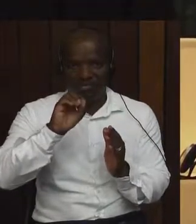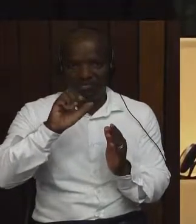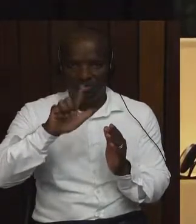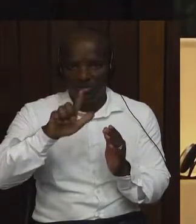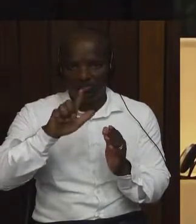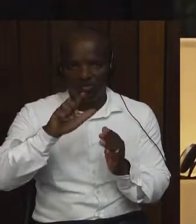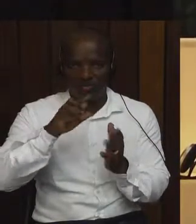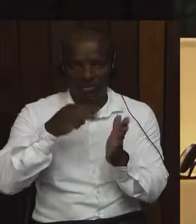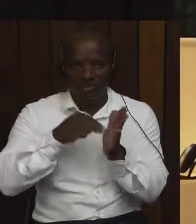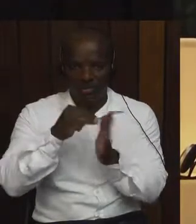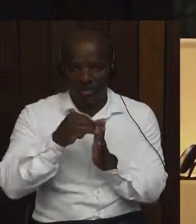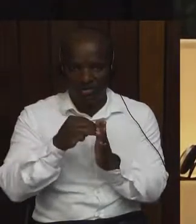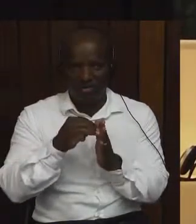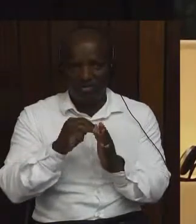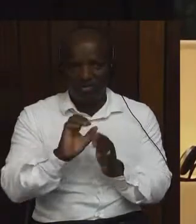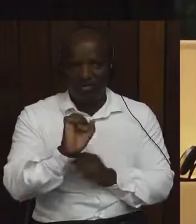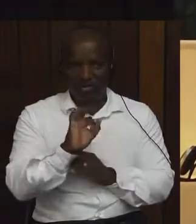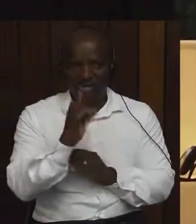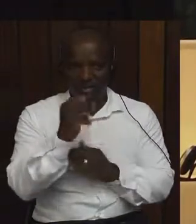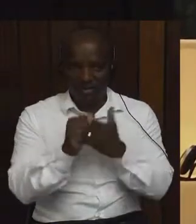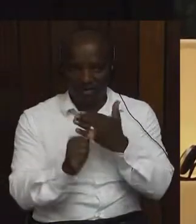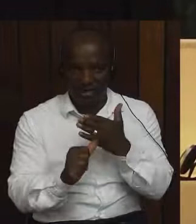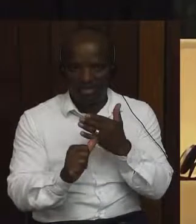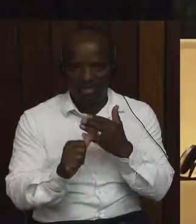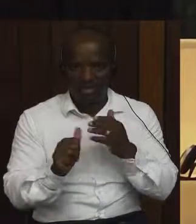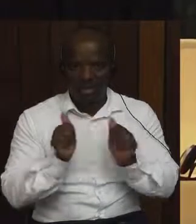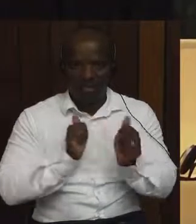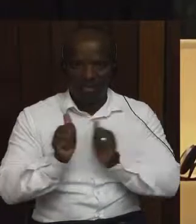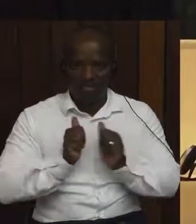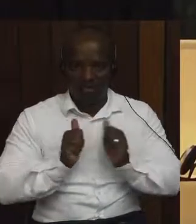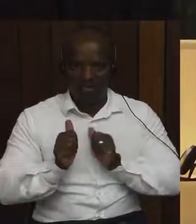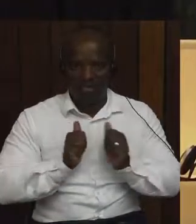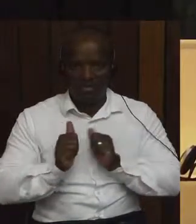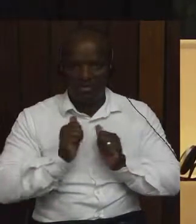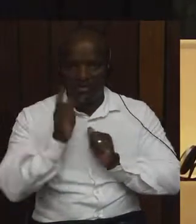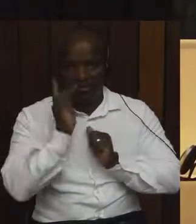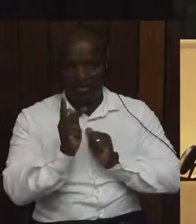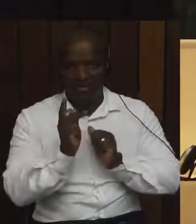third quarter report performance